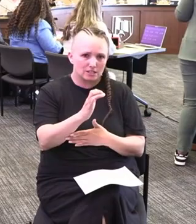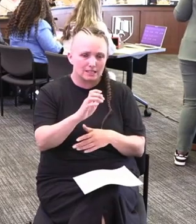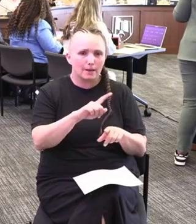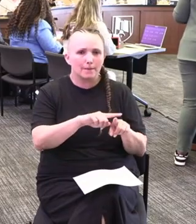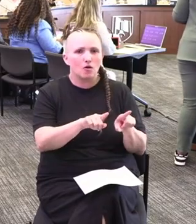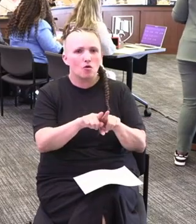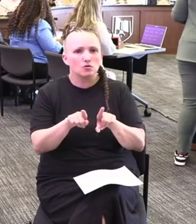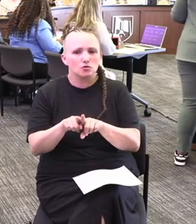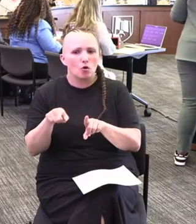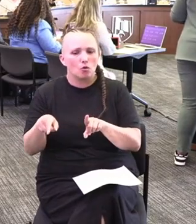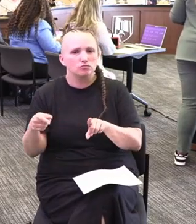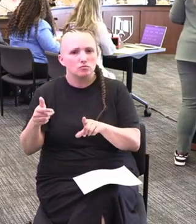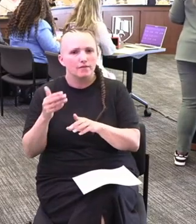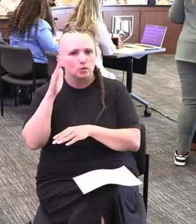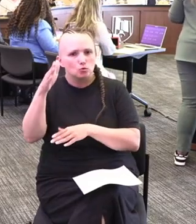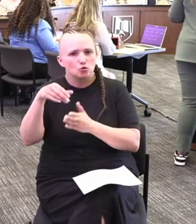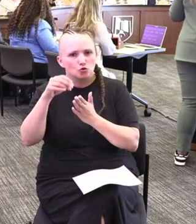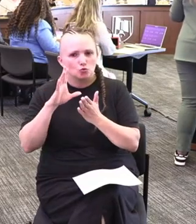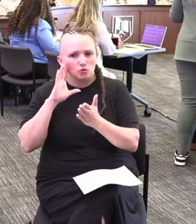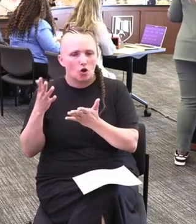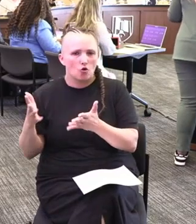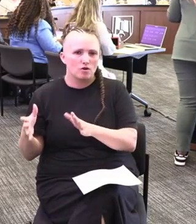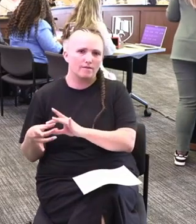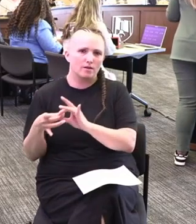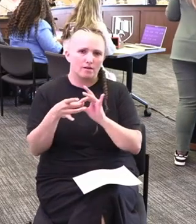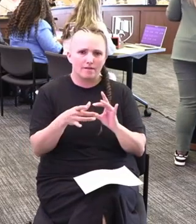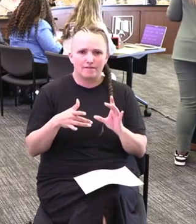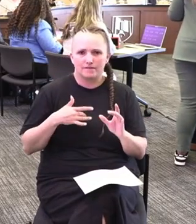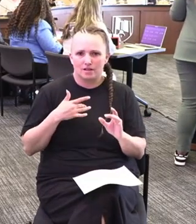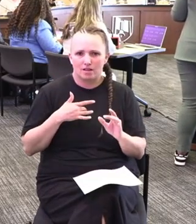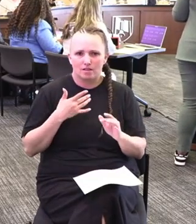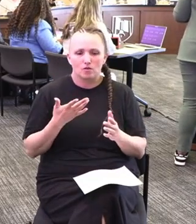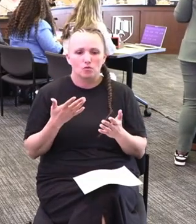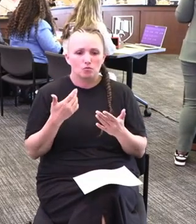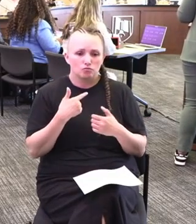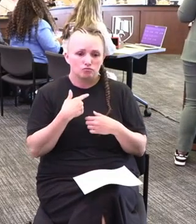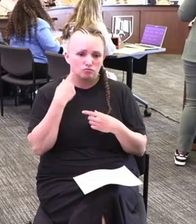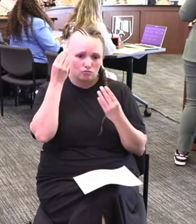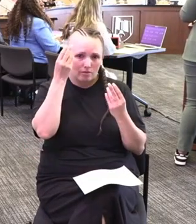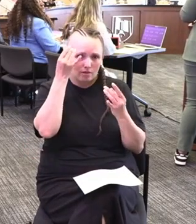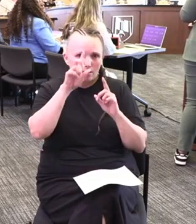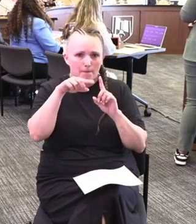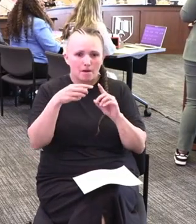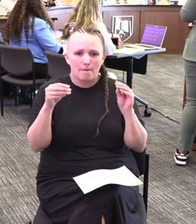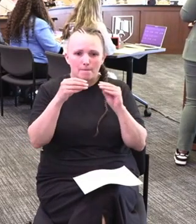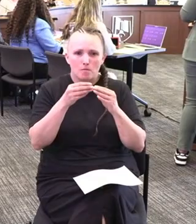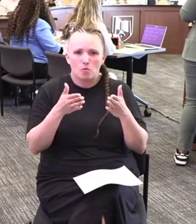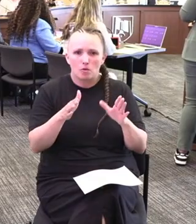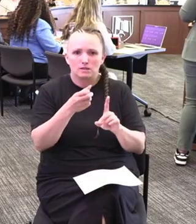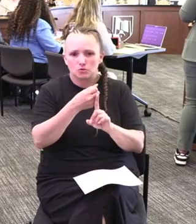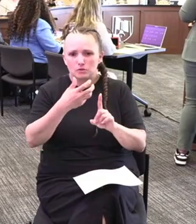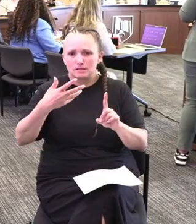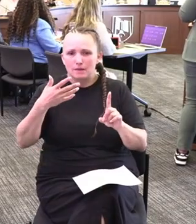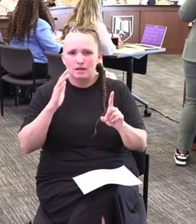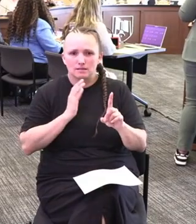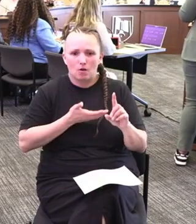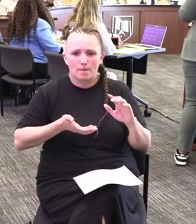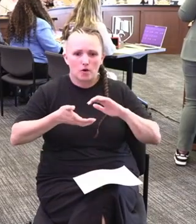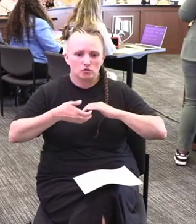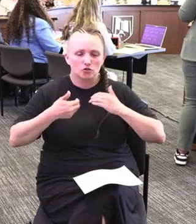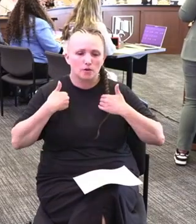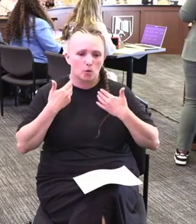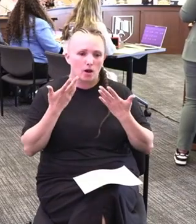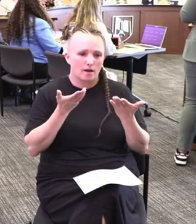belonging for future students coming onto campus. And we're still working on ways to expand our partnership further. We're having incredible conversations with the team at